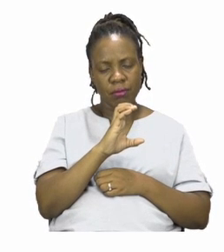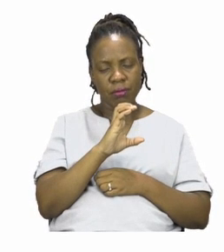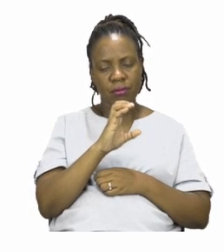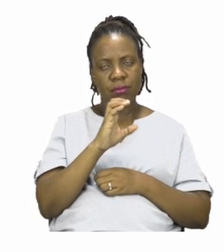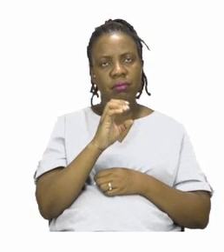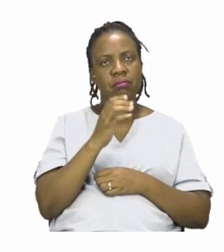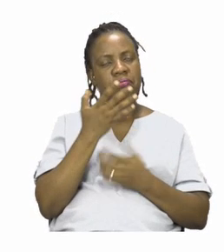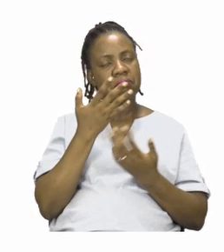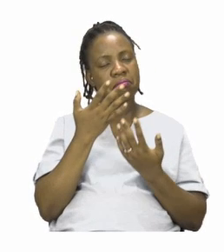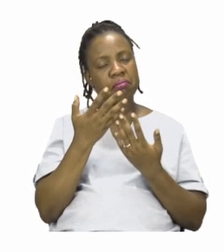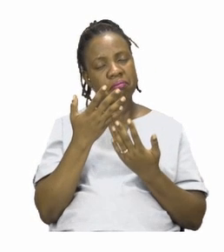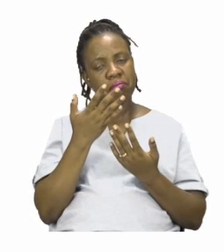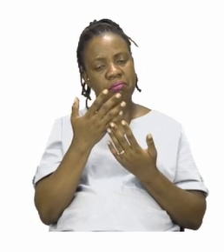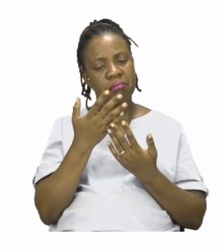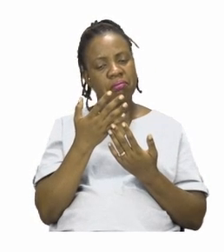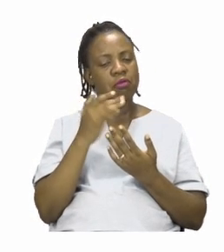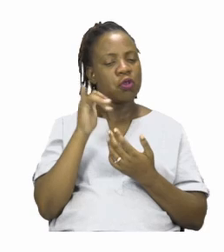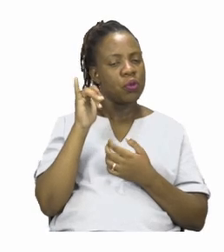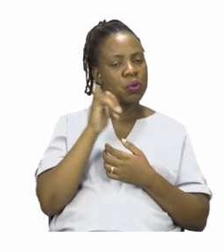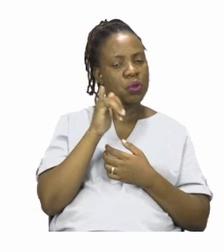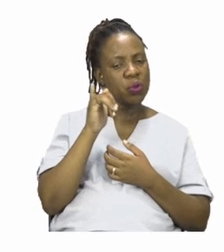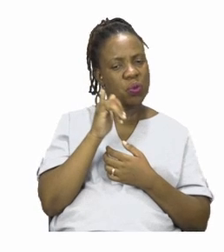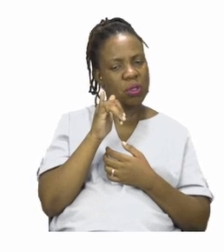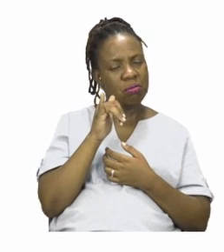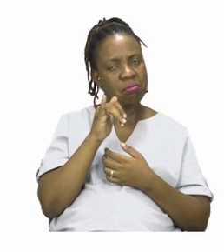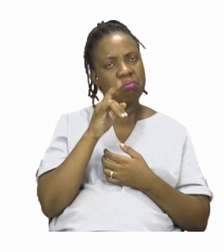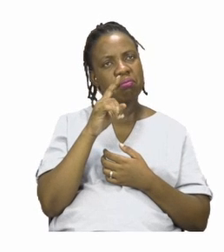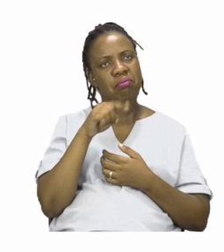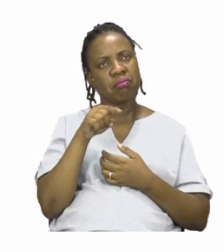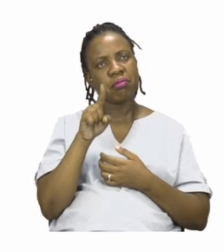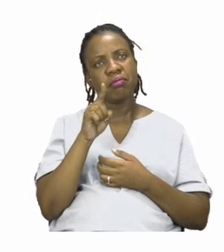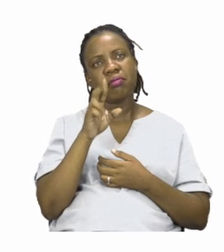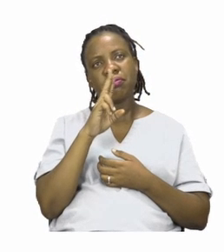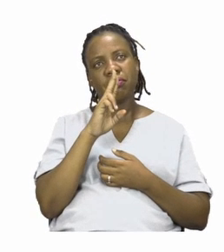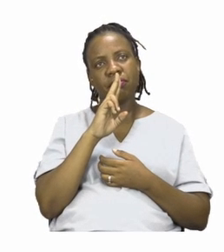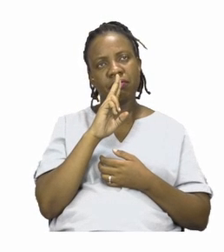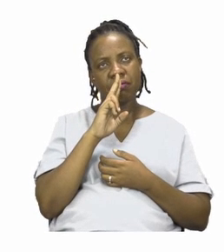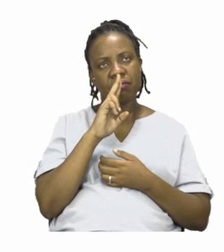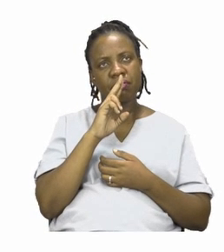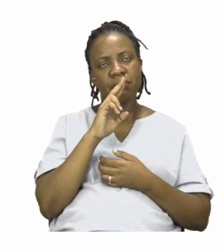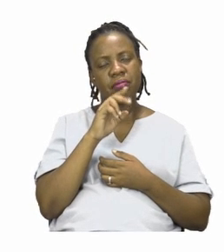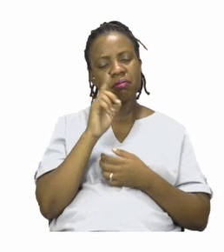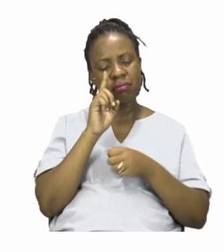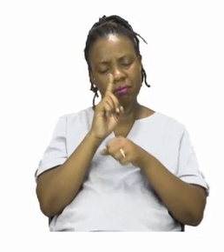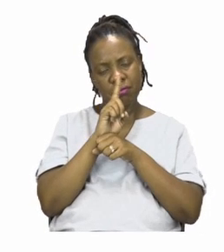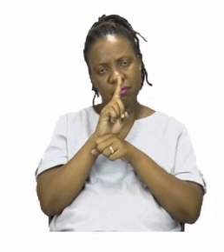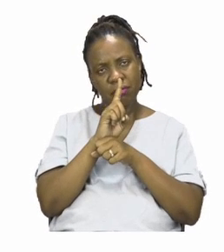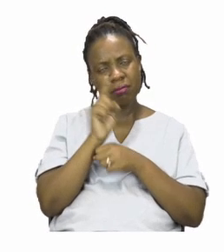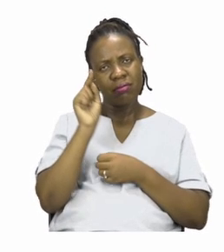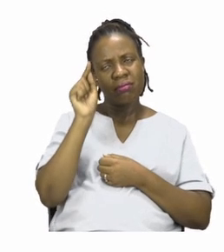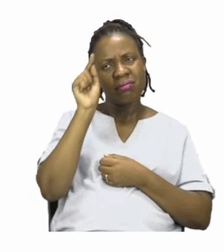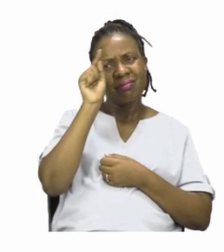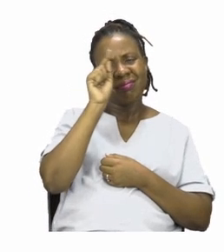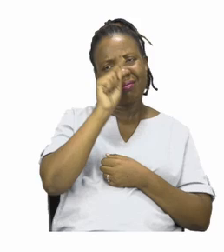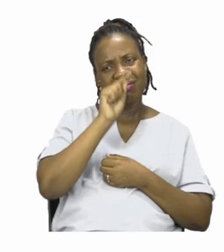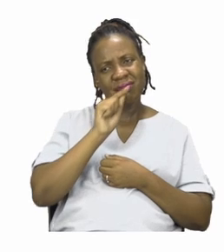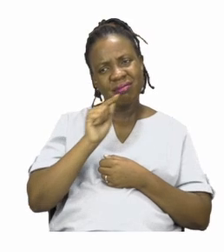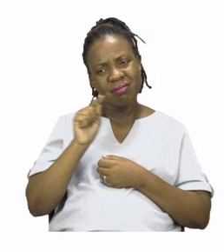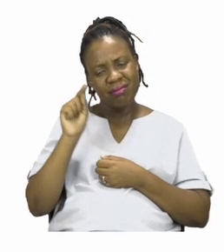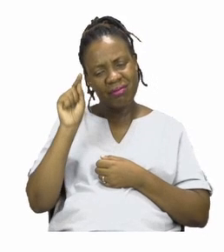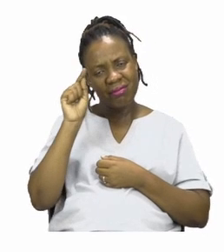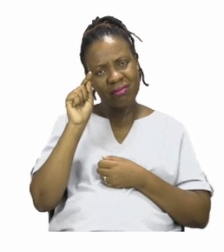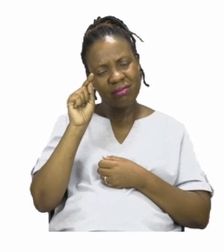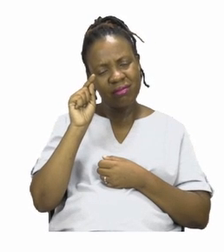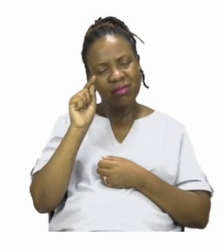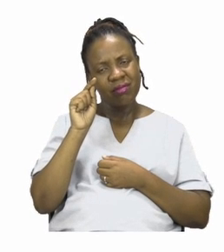what could be the right answer. Now you have to look at the circle and then see which